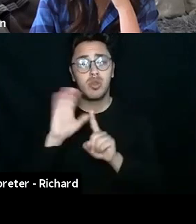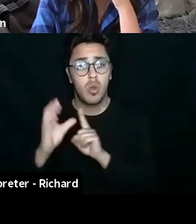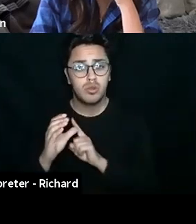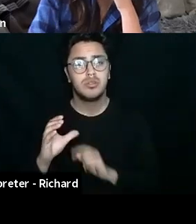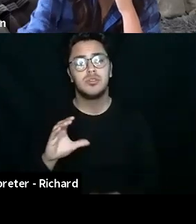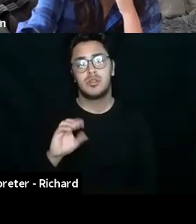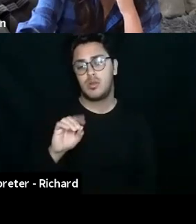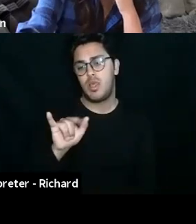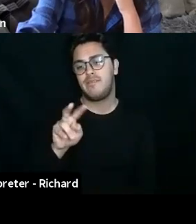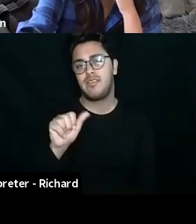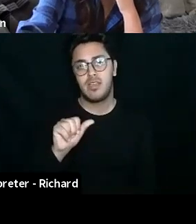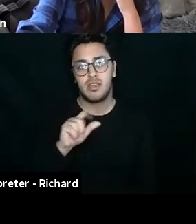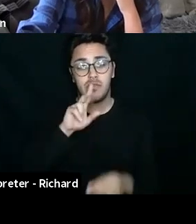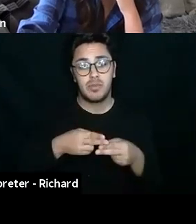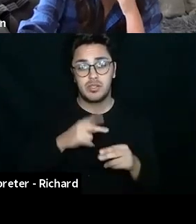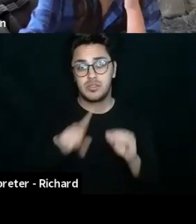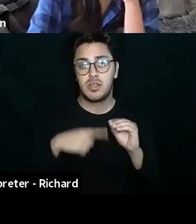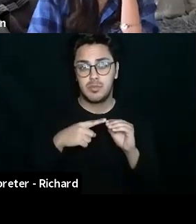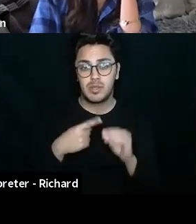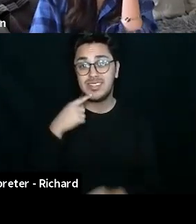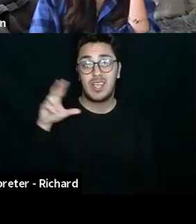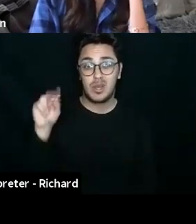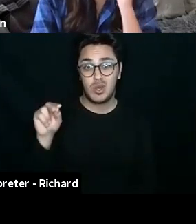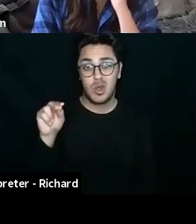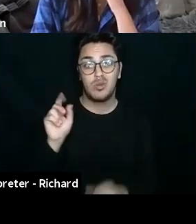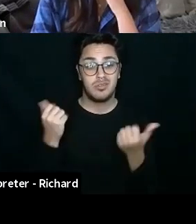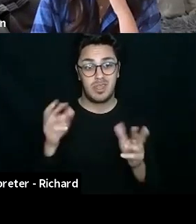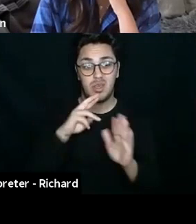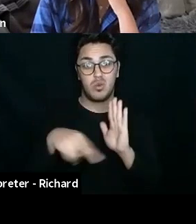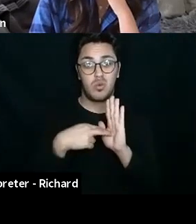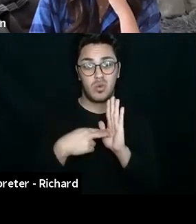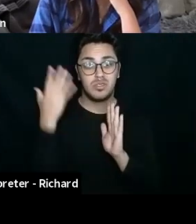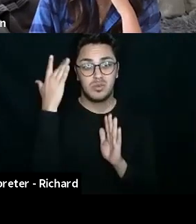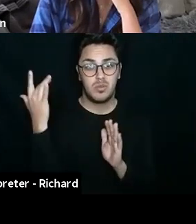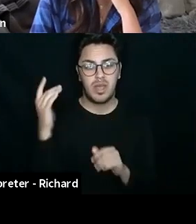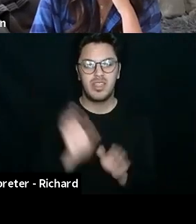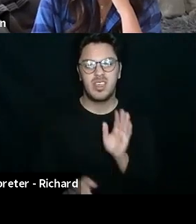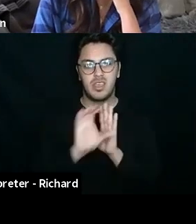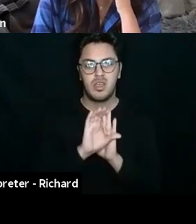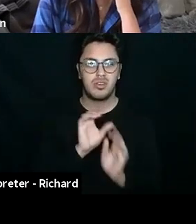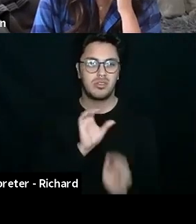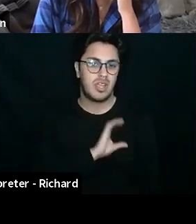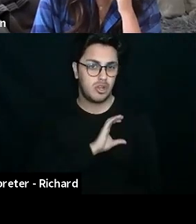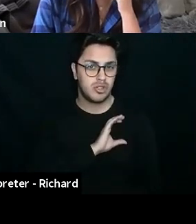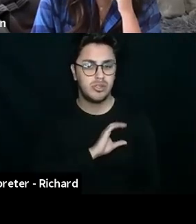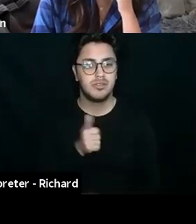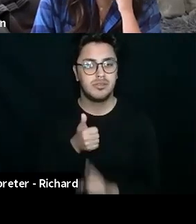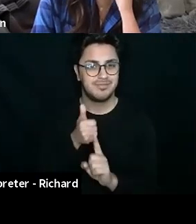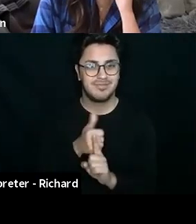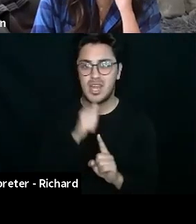Olivia, you've spoken about saying no to many roles because the characters would not be a